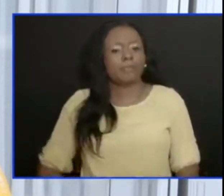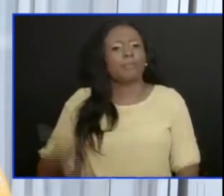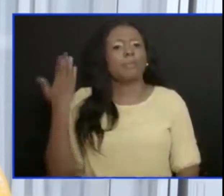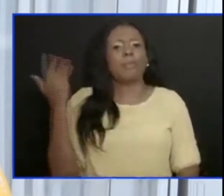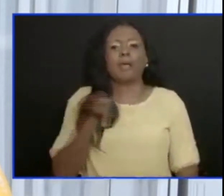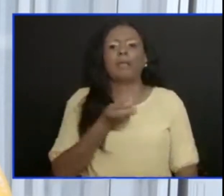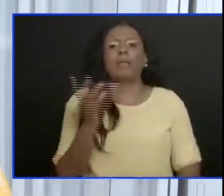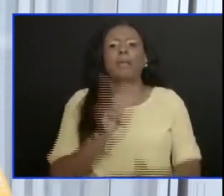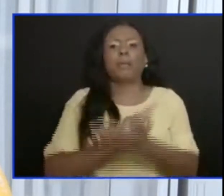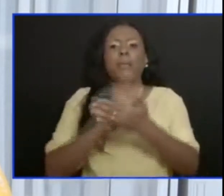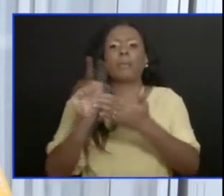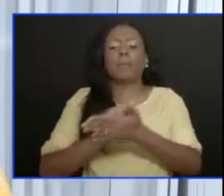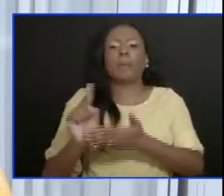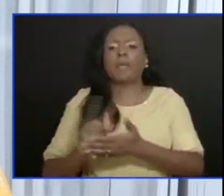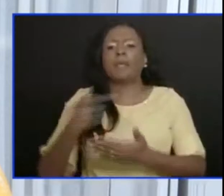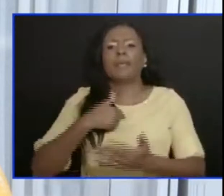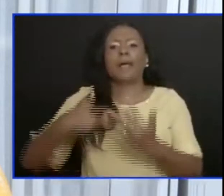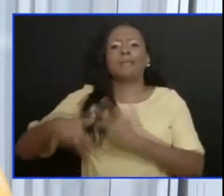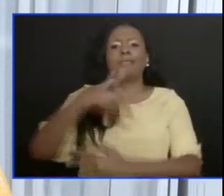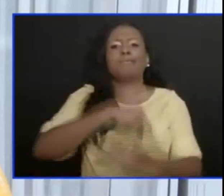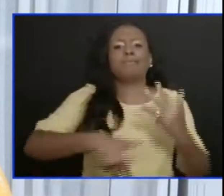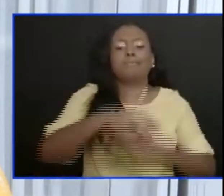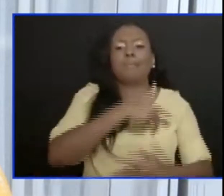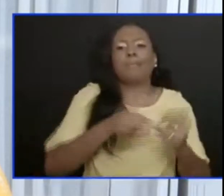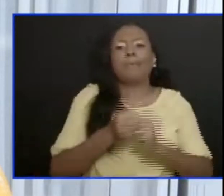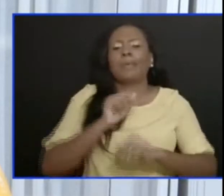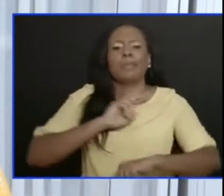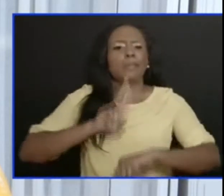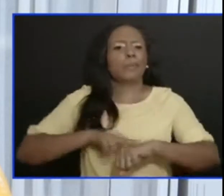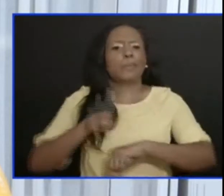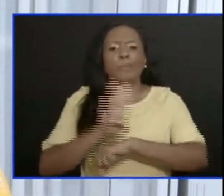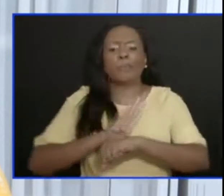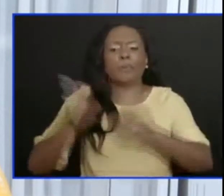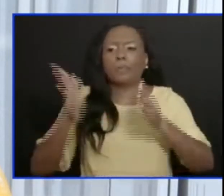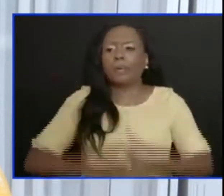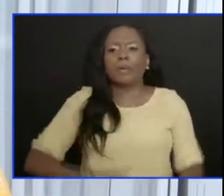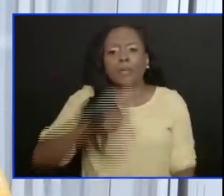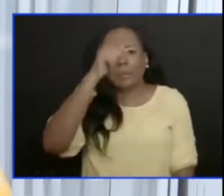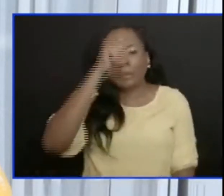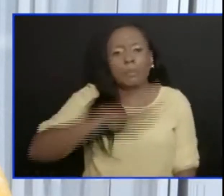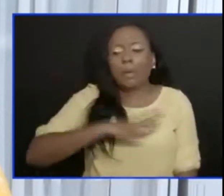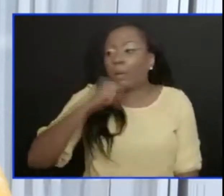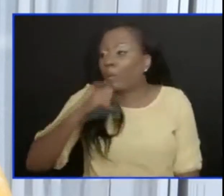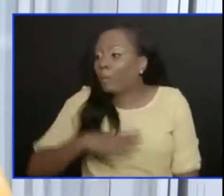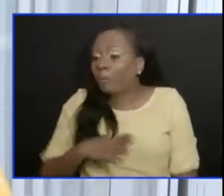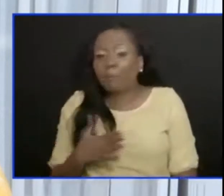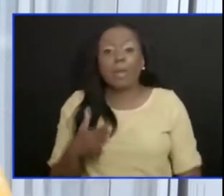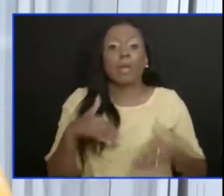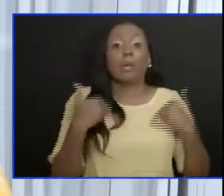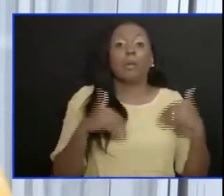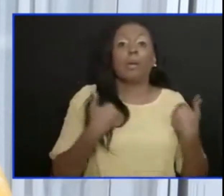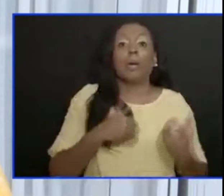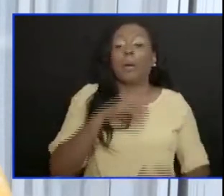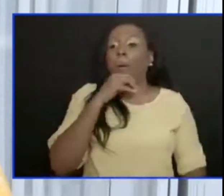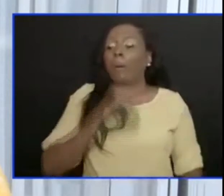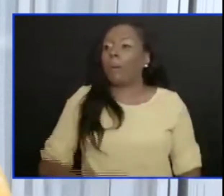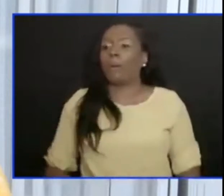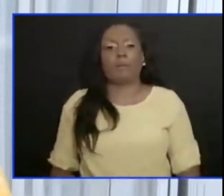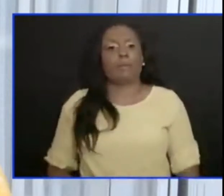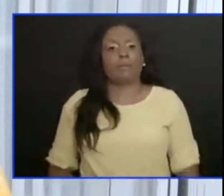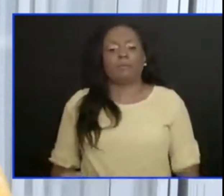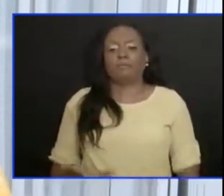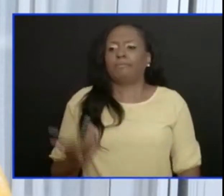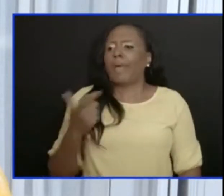to mingle with, and very importantly, to listen to ordinary Barbadian men and women, young and old, who have